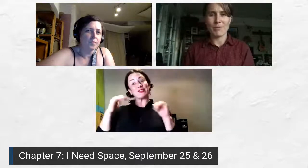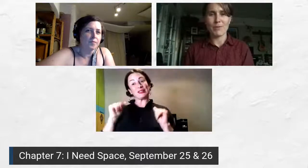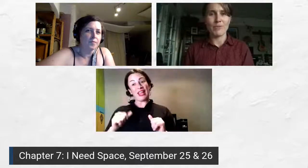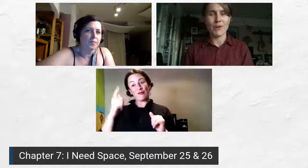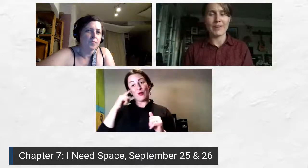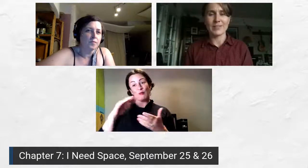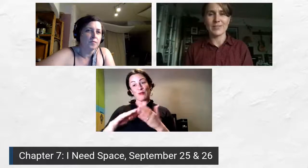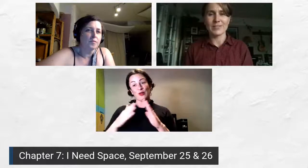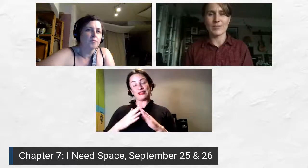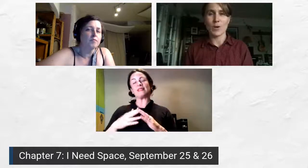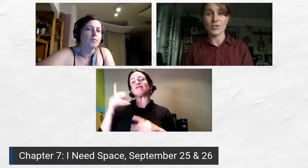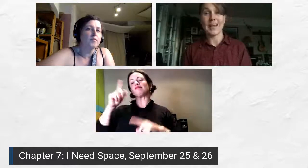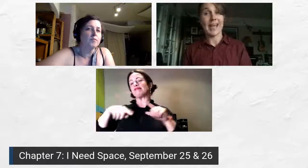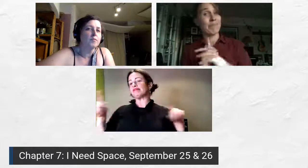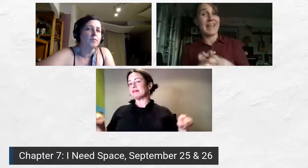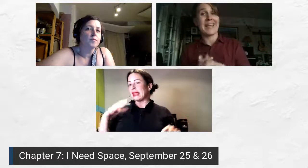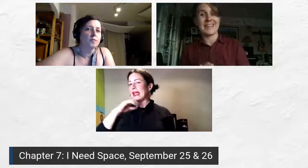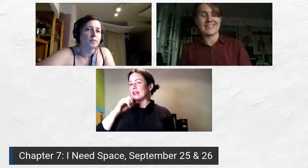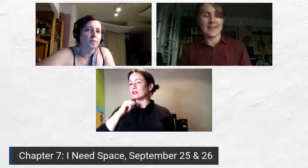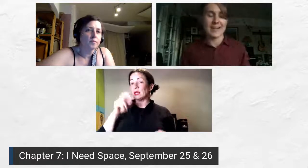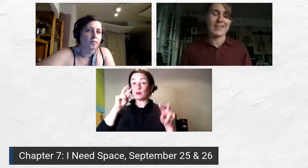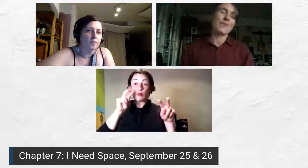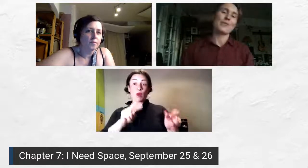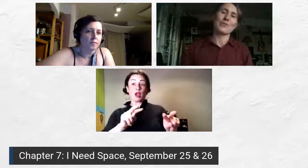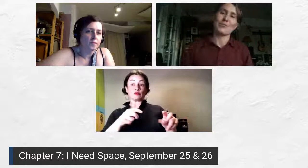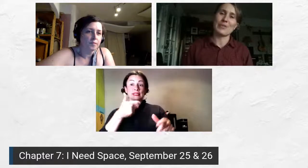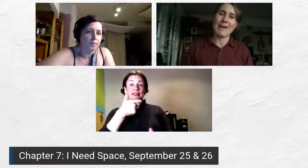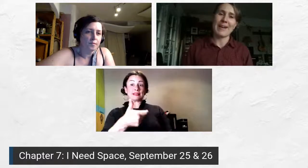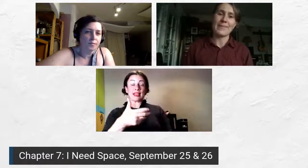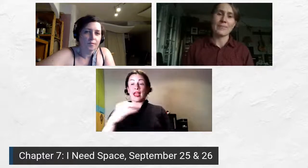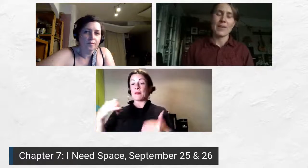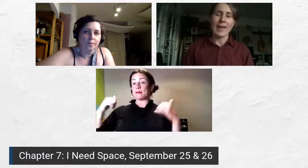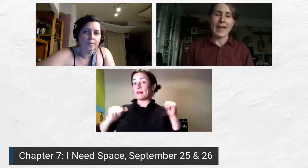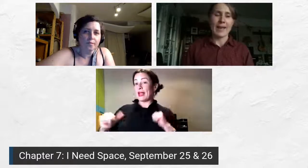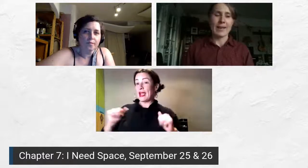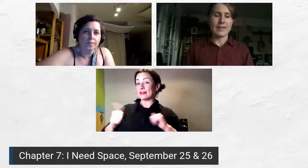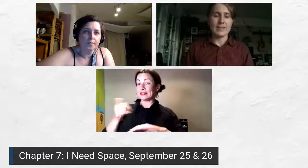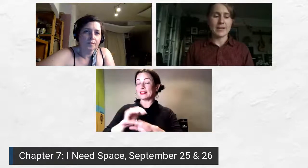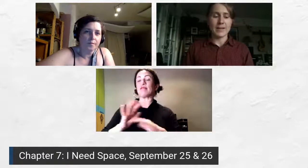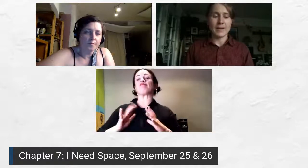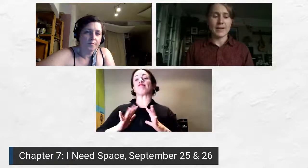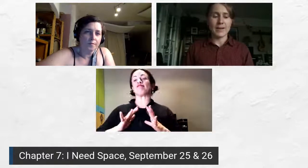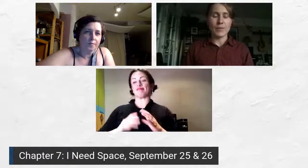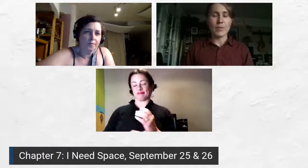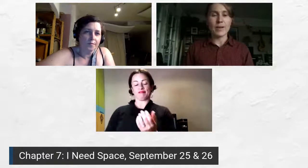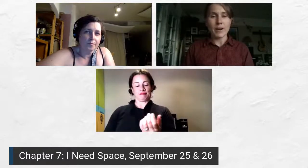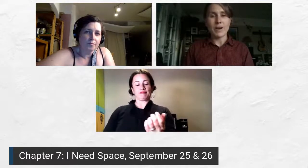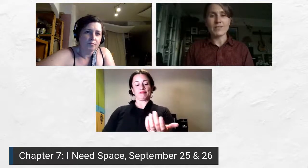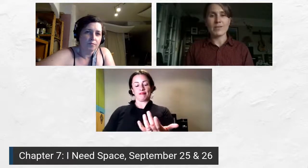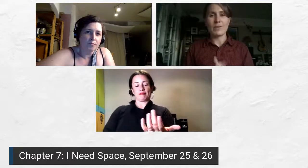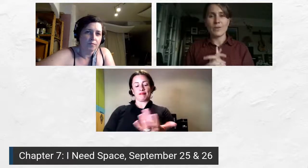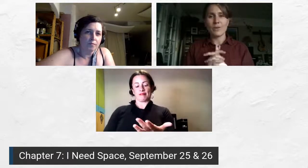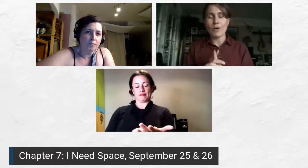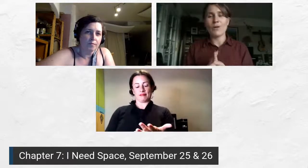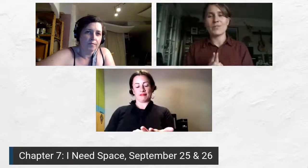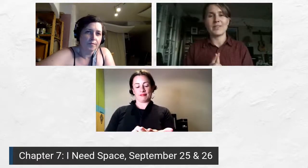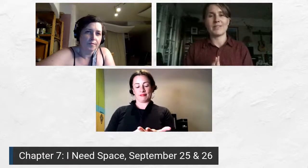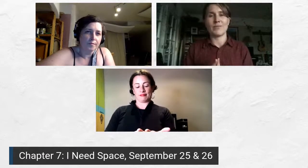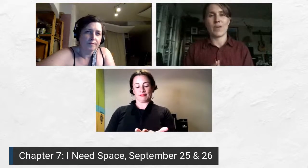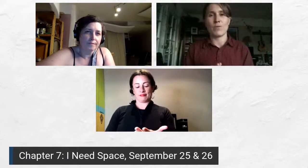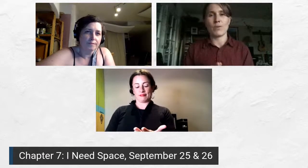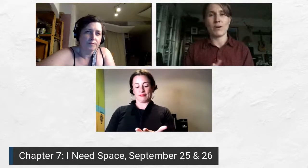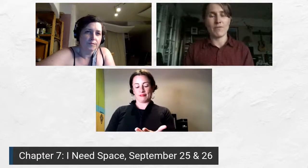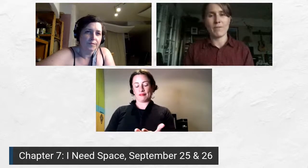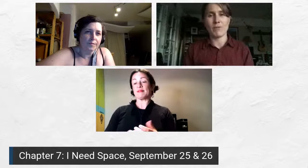We've got people of all ages watching and playing tonight, which is really rad. And we are also co-hosting